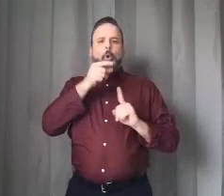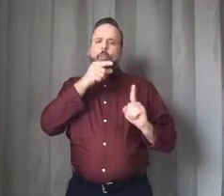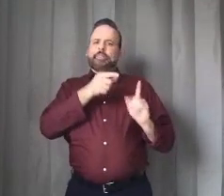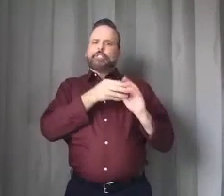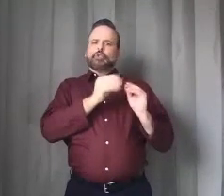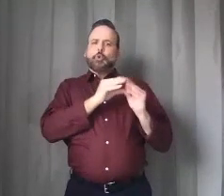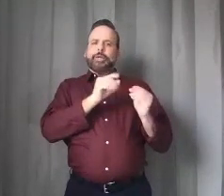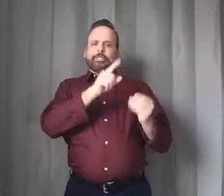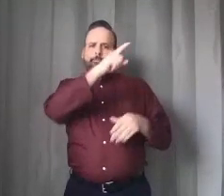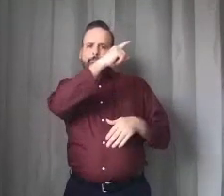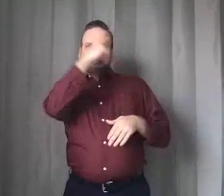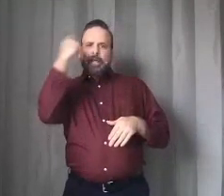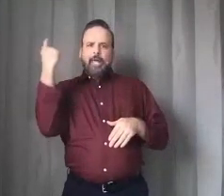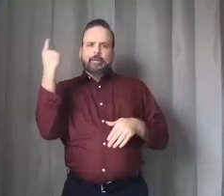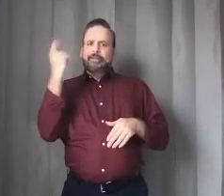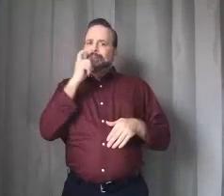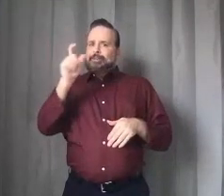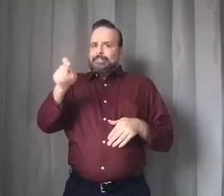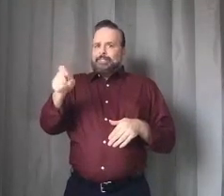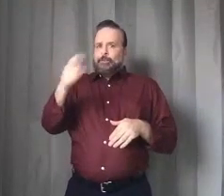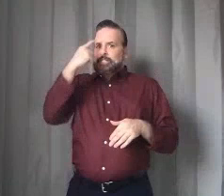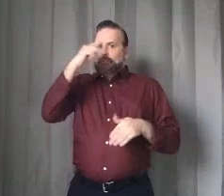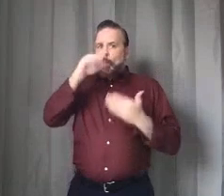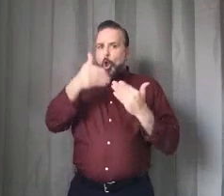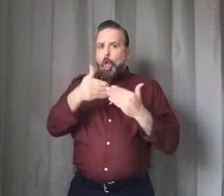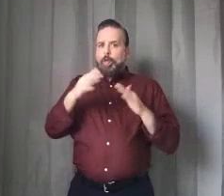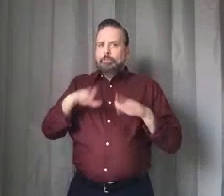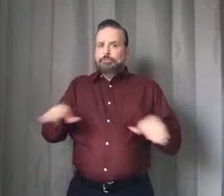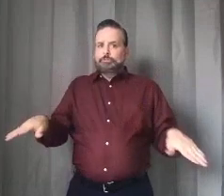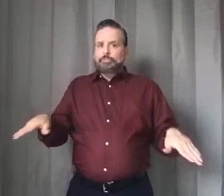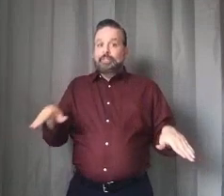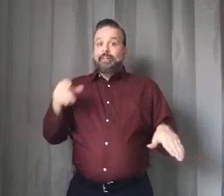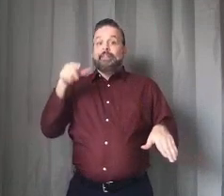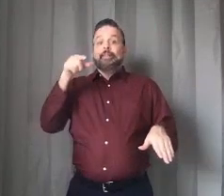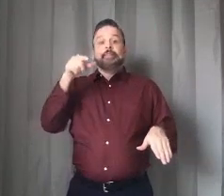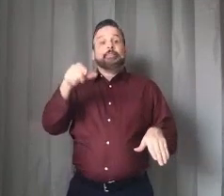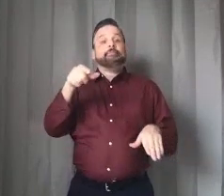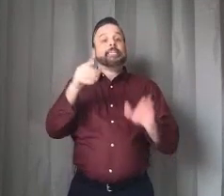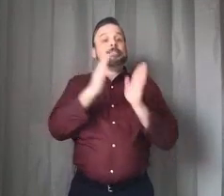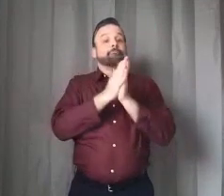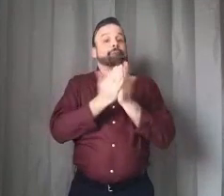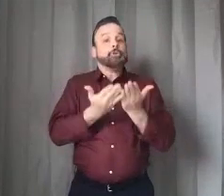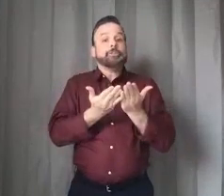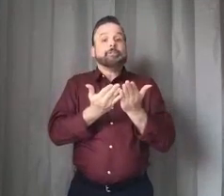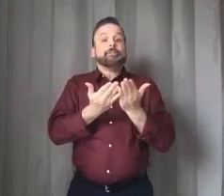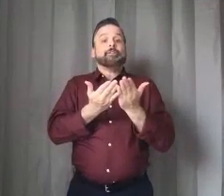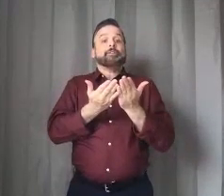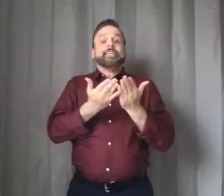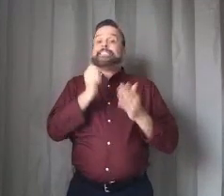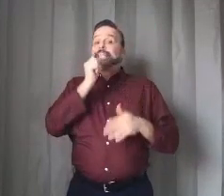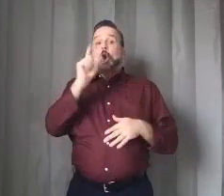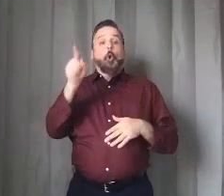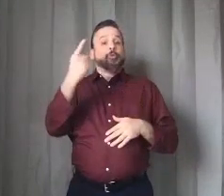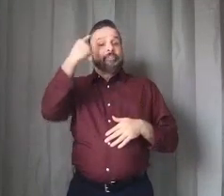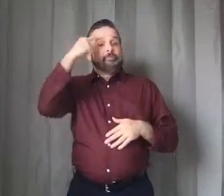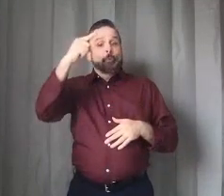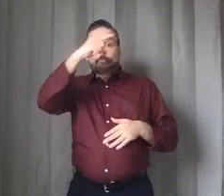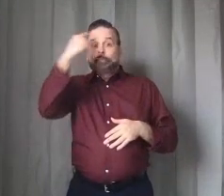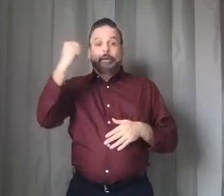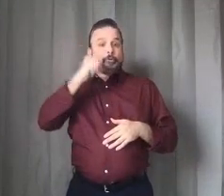story, not necessarily, it's for all kids. Like, this anthology is not just for Black girls. This anthology is for all